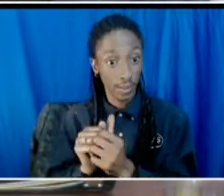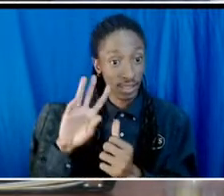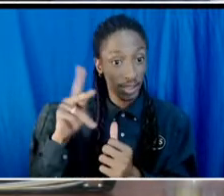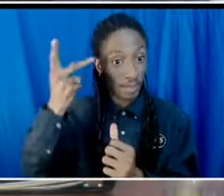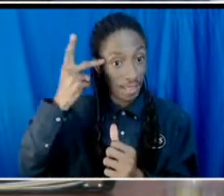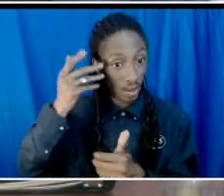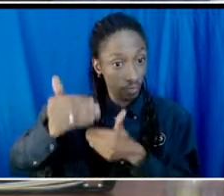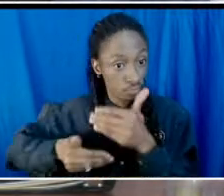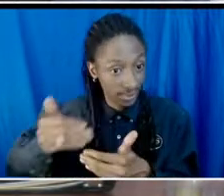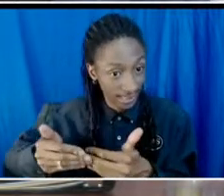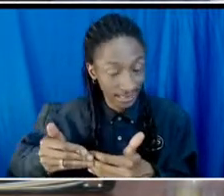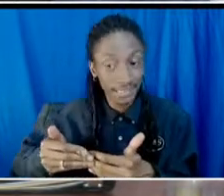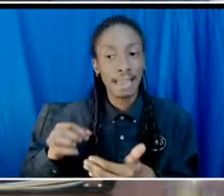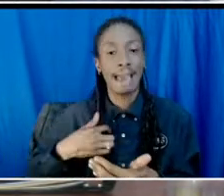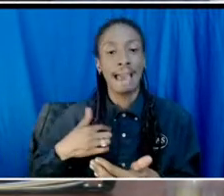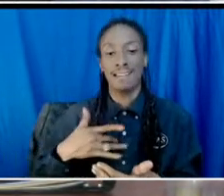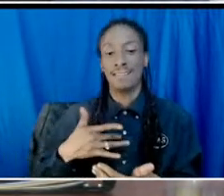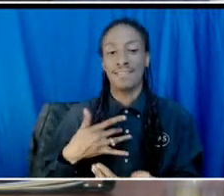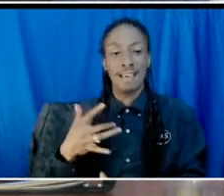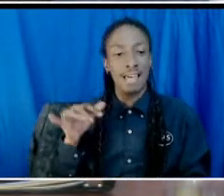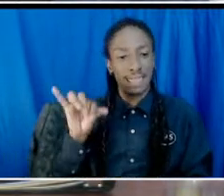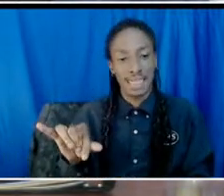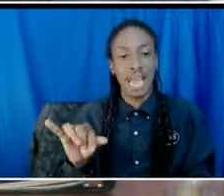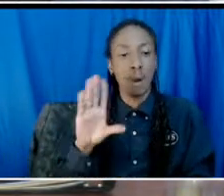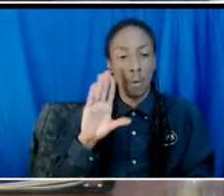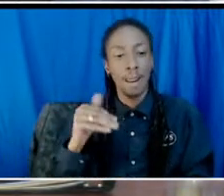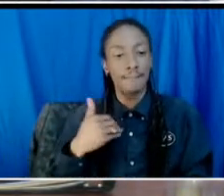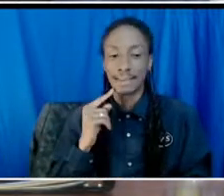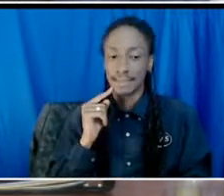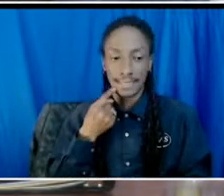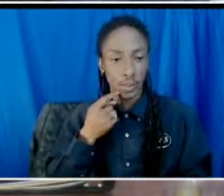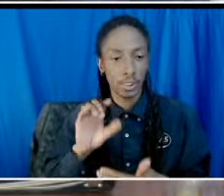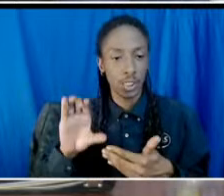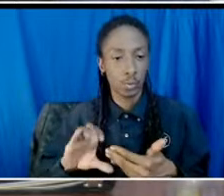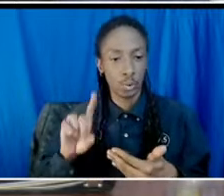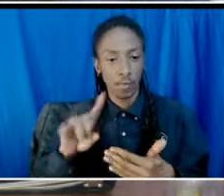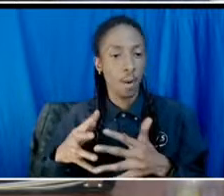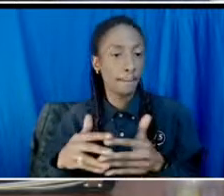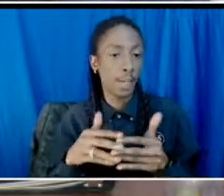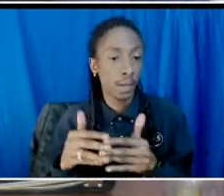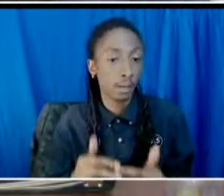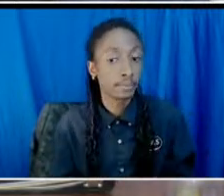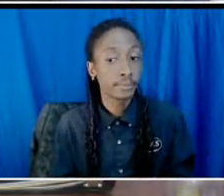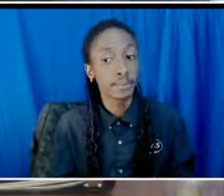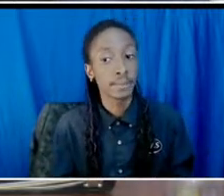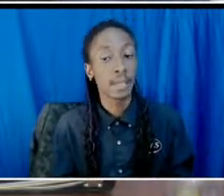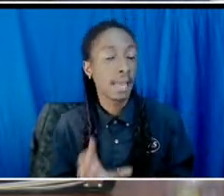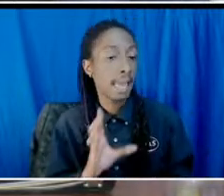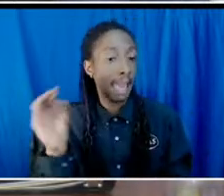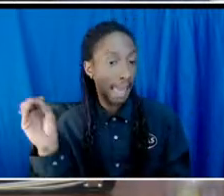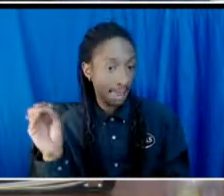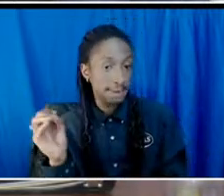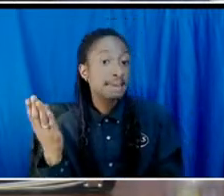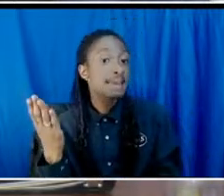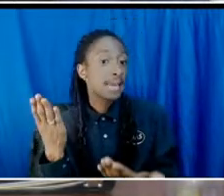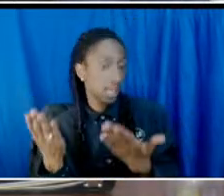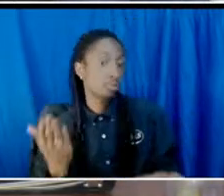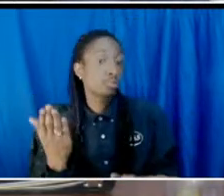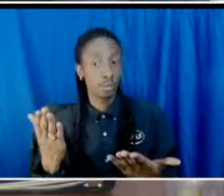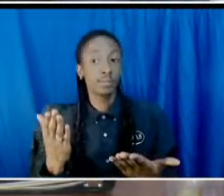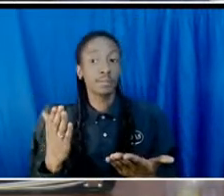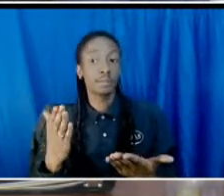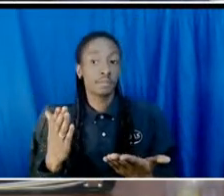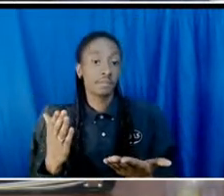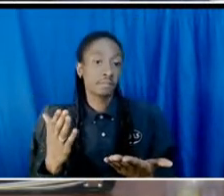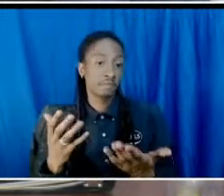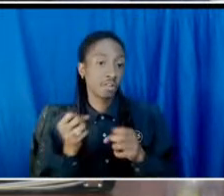way, I think would have had grave consequences for the country. It may very well have spiraled us into a constitutional